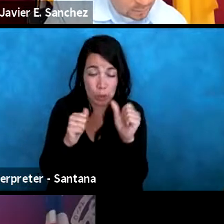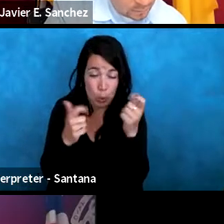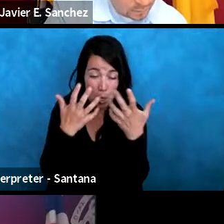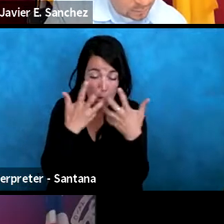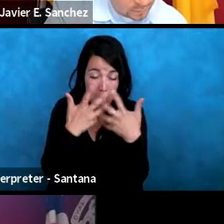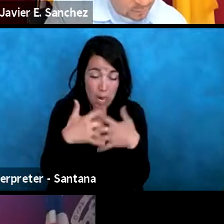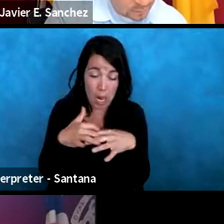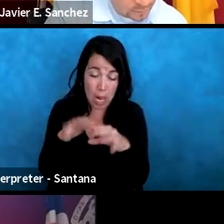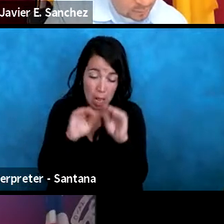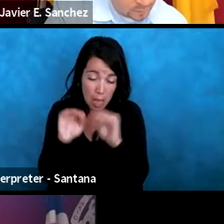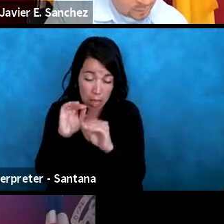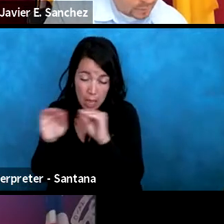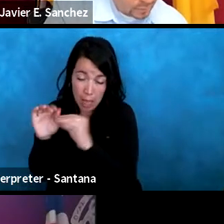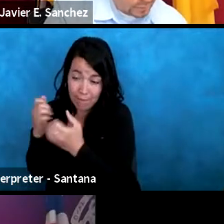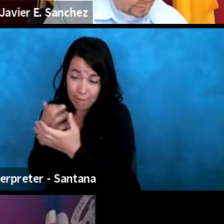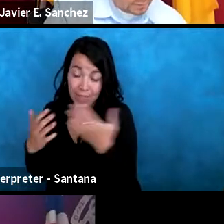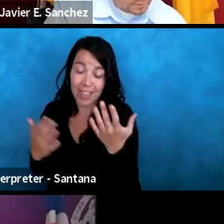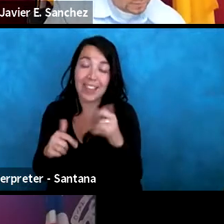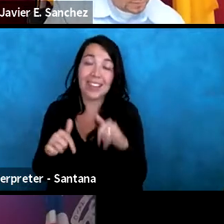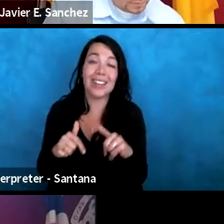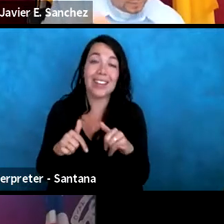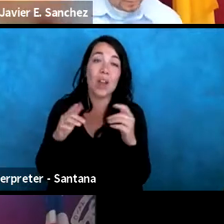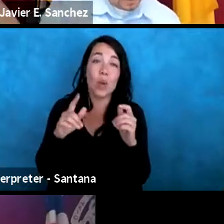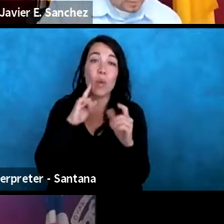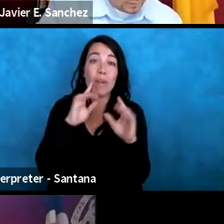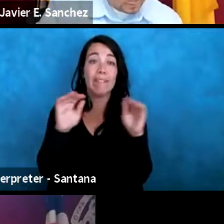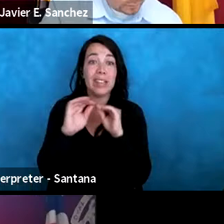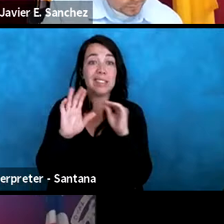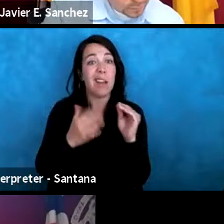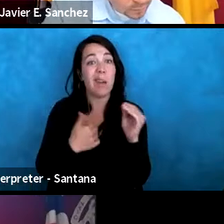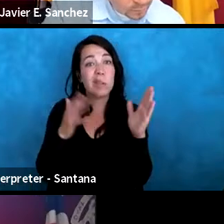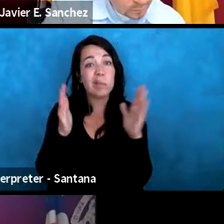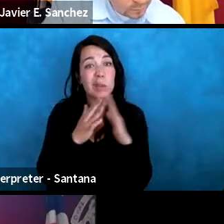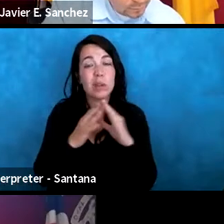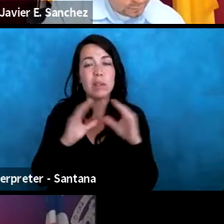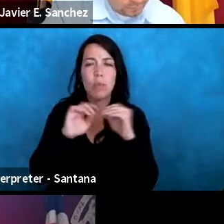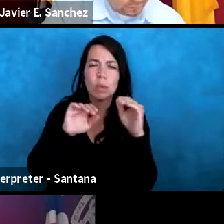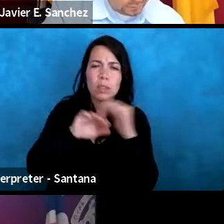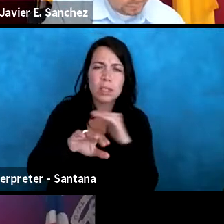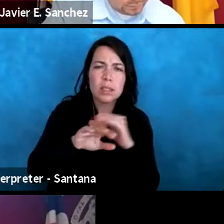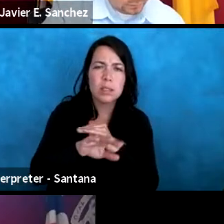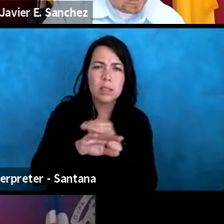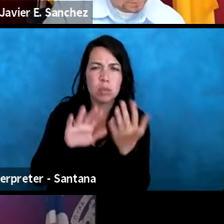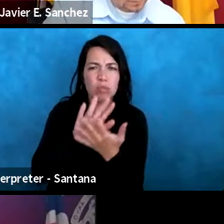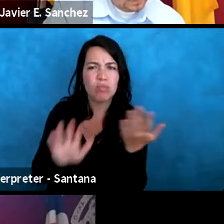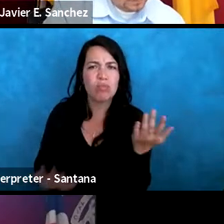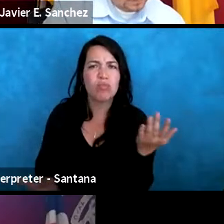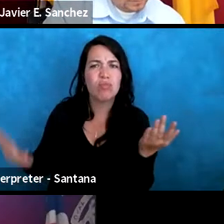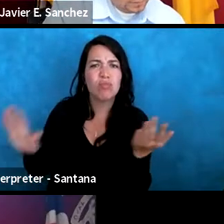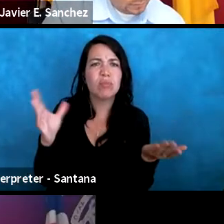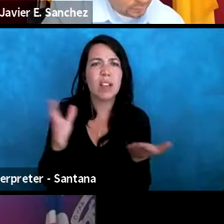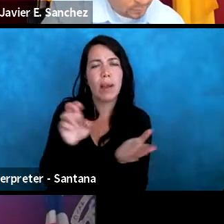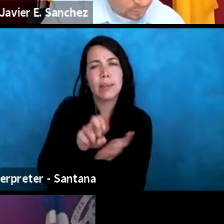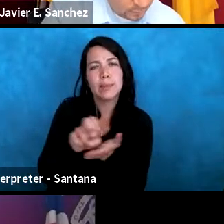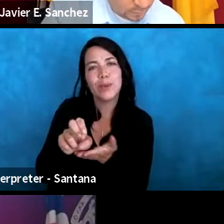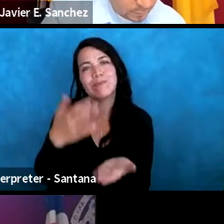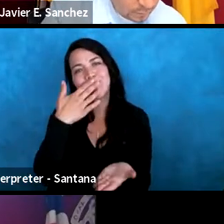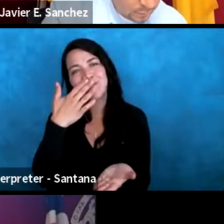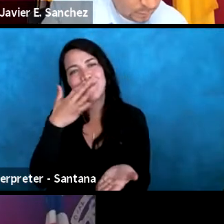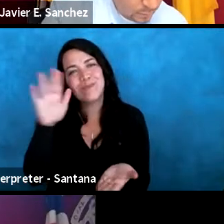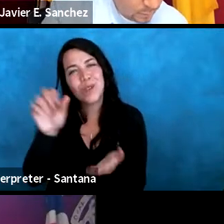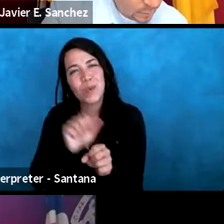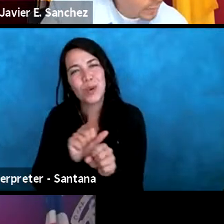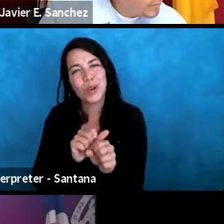up so we can make it more accessible to our community throughout our city. And again, thank you for all your effort and your work.